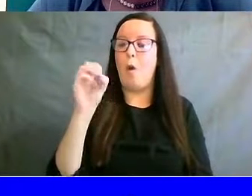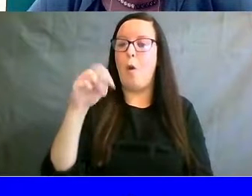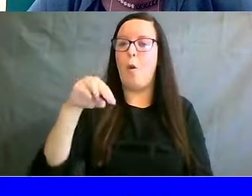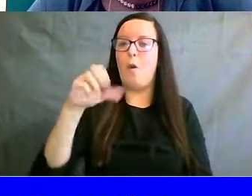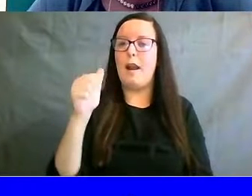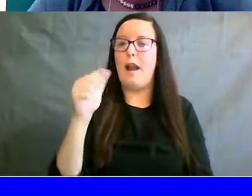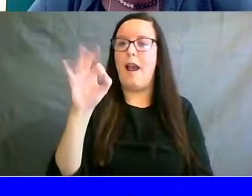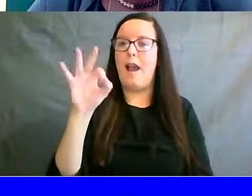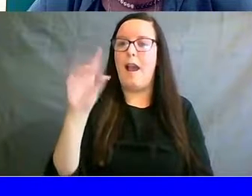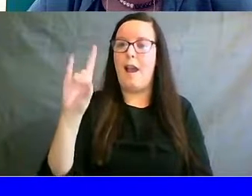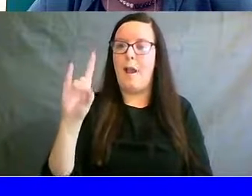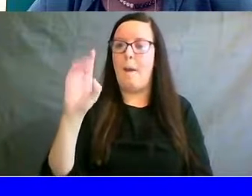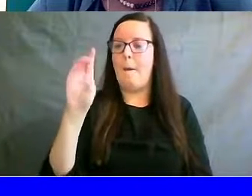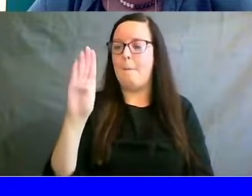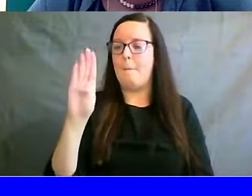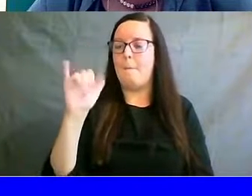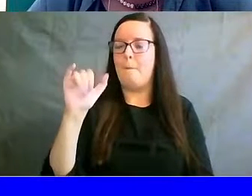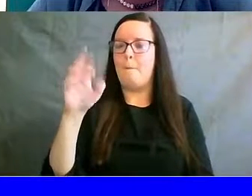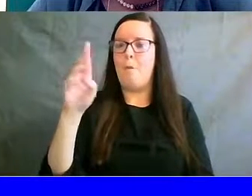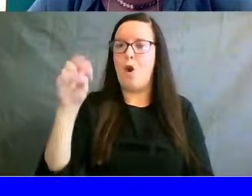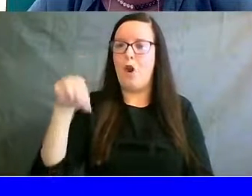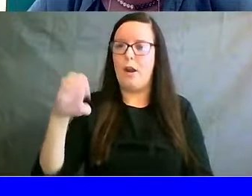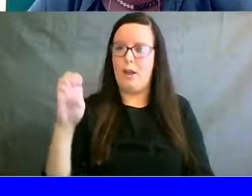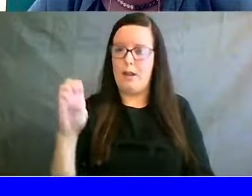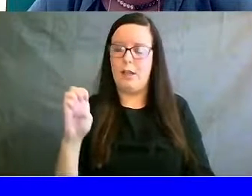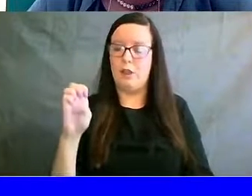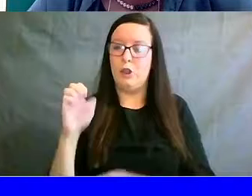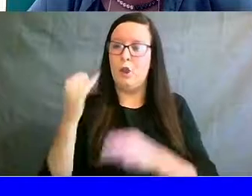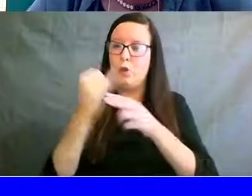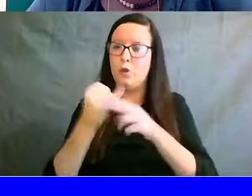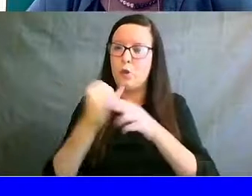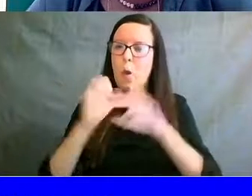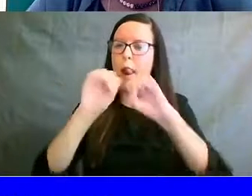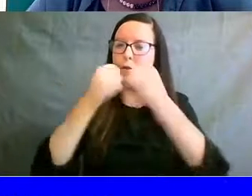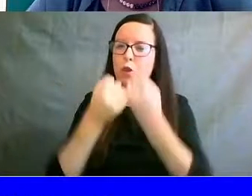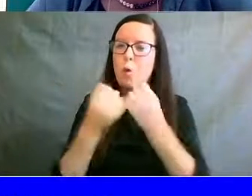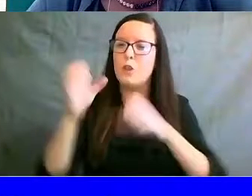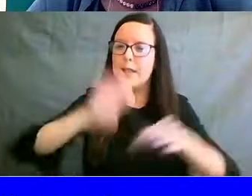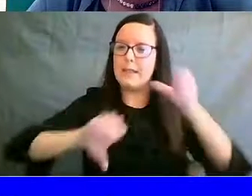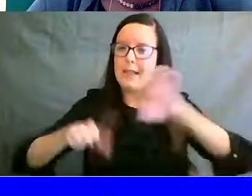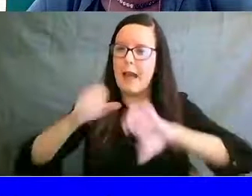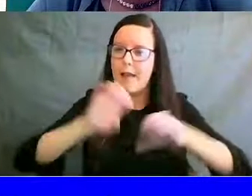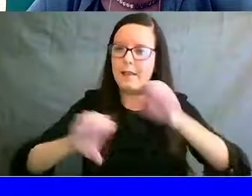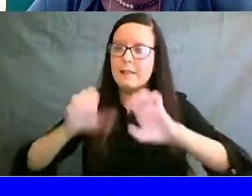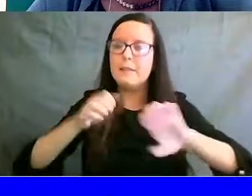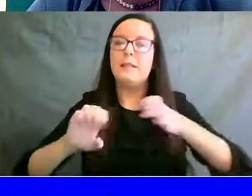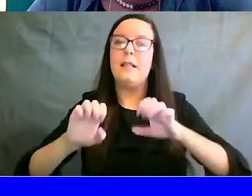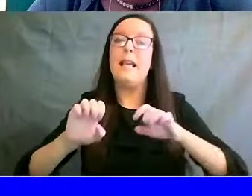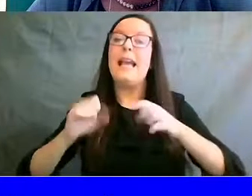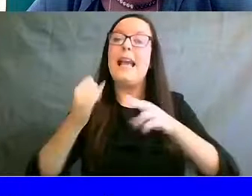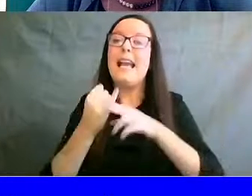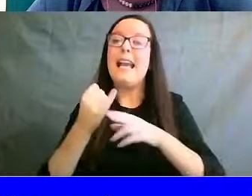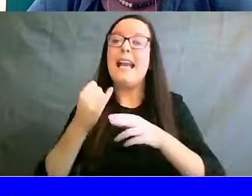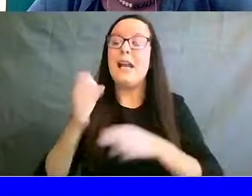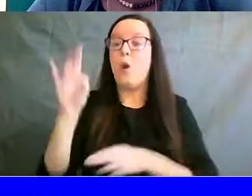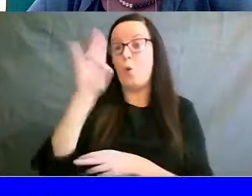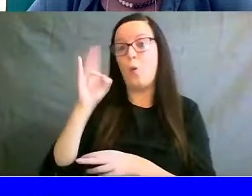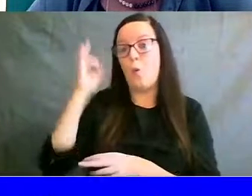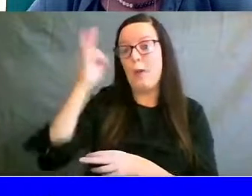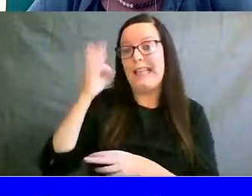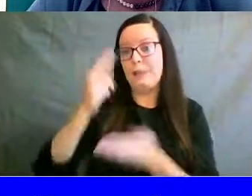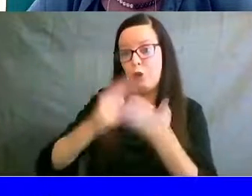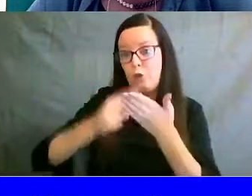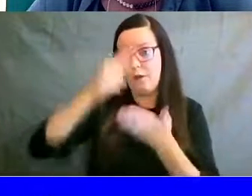Sciences, Education and Social Work in Queen's University. She will be speaking on the topic of legal